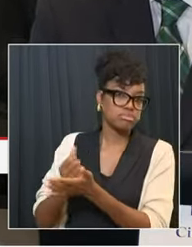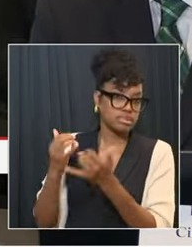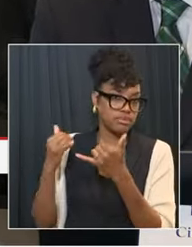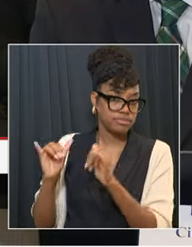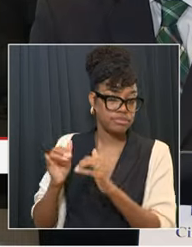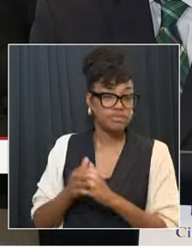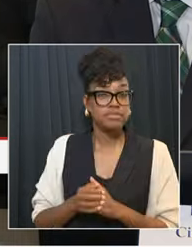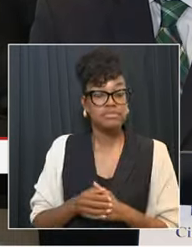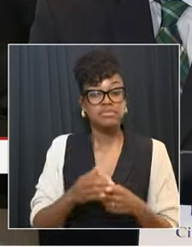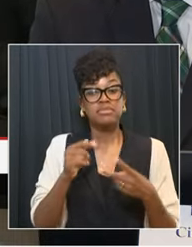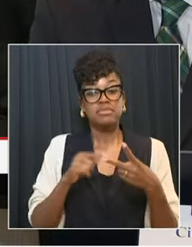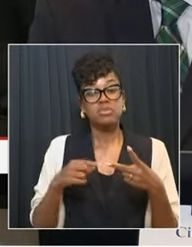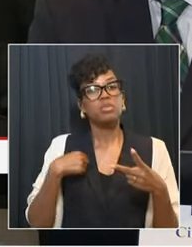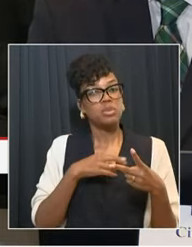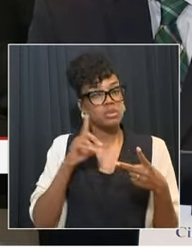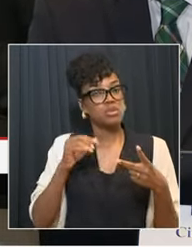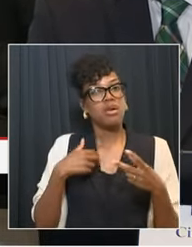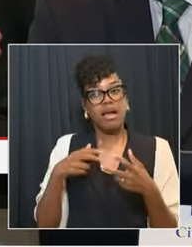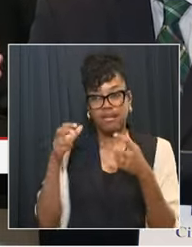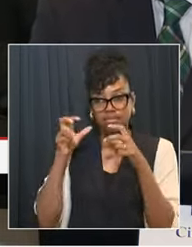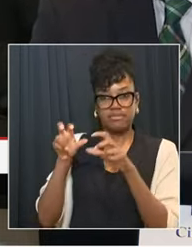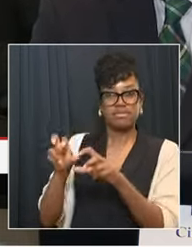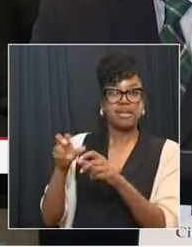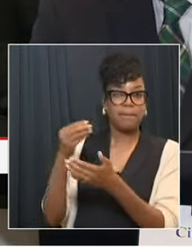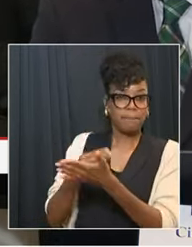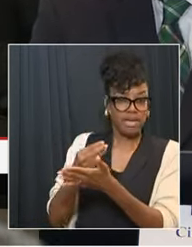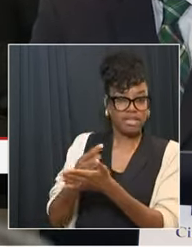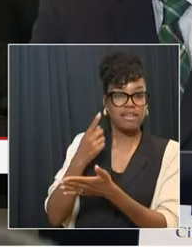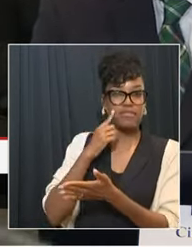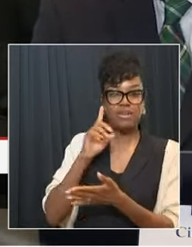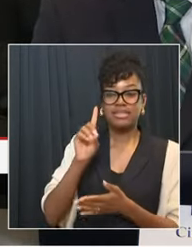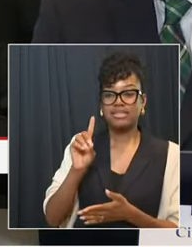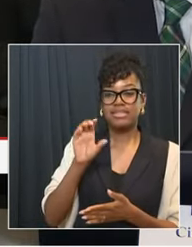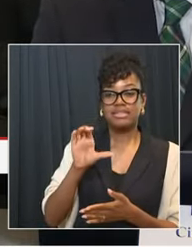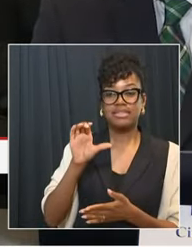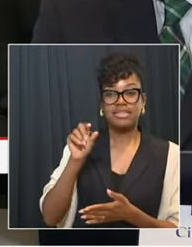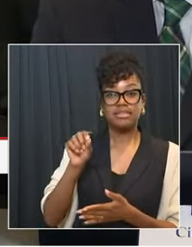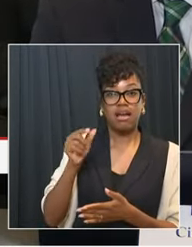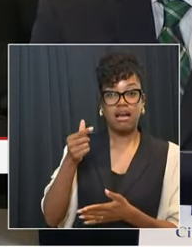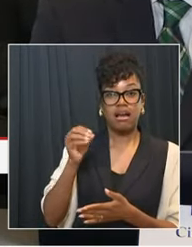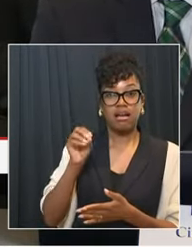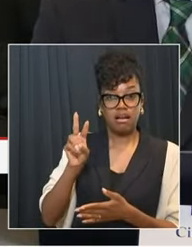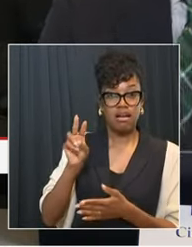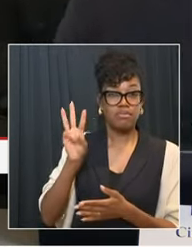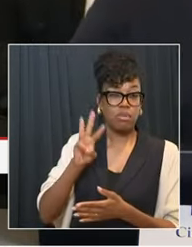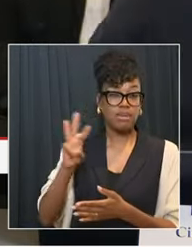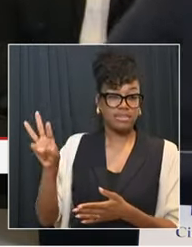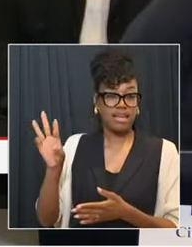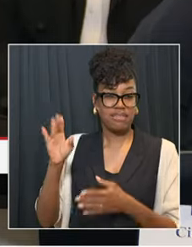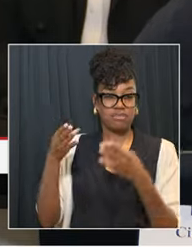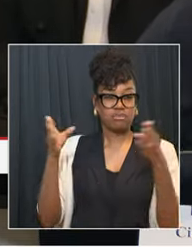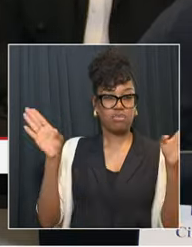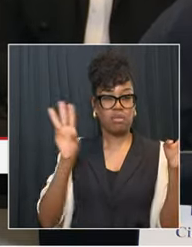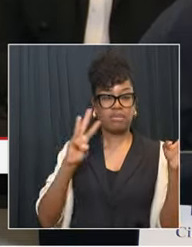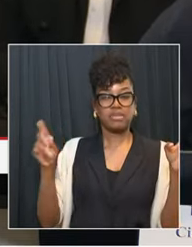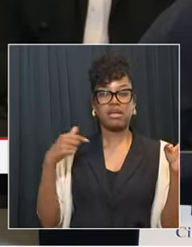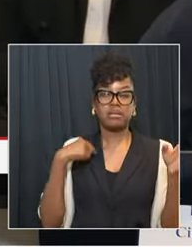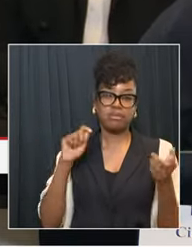to overhaul the DC.gov website, and then funding to make sure that we